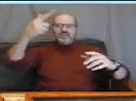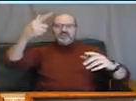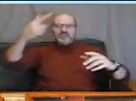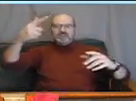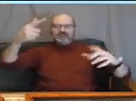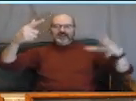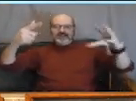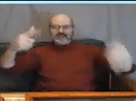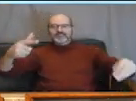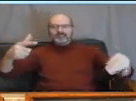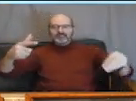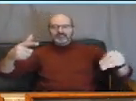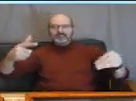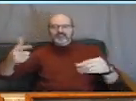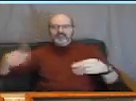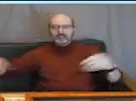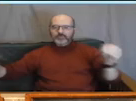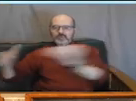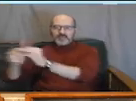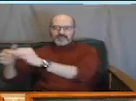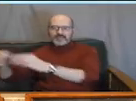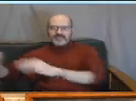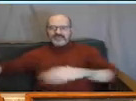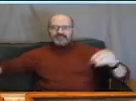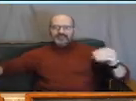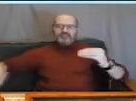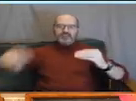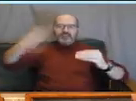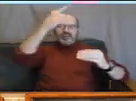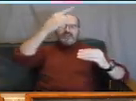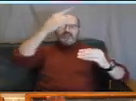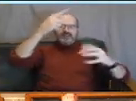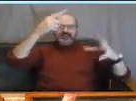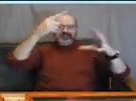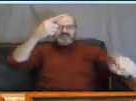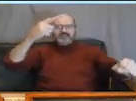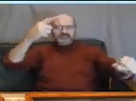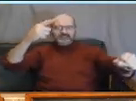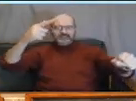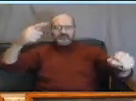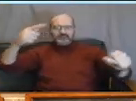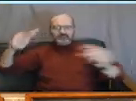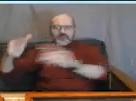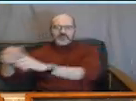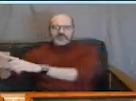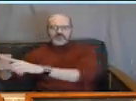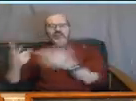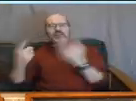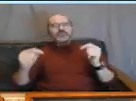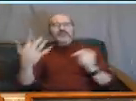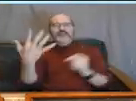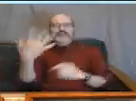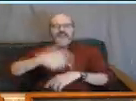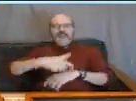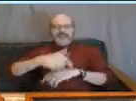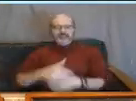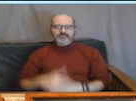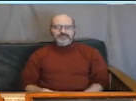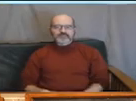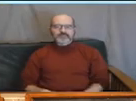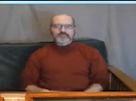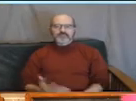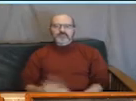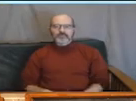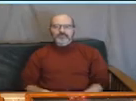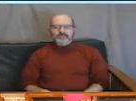Toss, catch. Put it back. Toss, catch. Put it back. Let's try that 5 times, Mr. Let's do it. Here